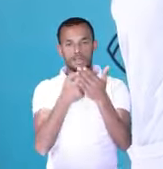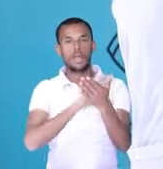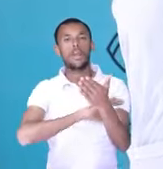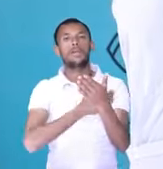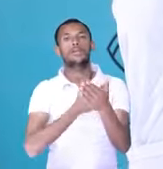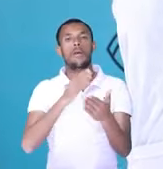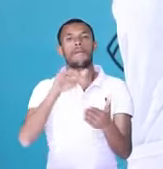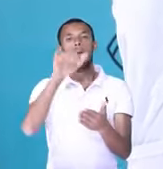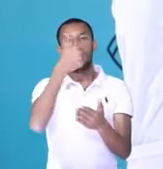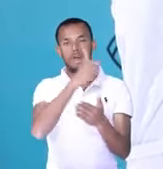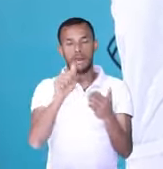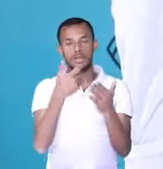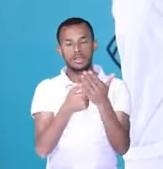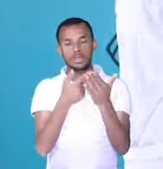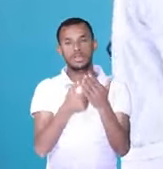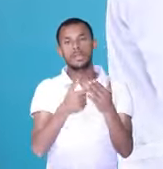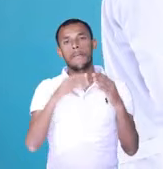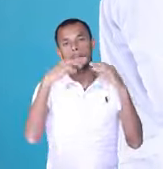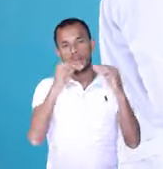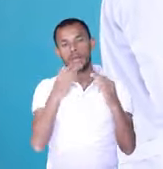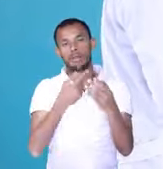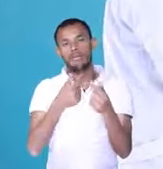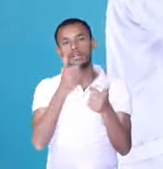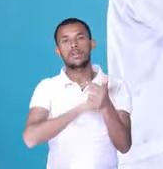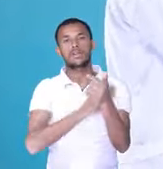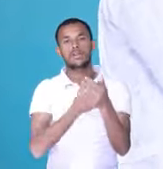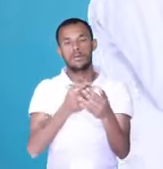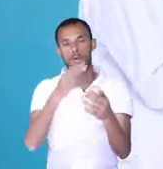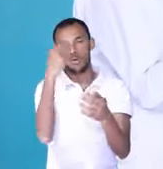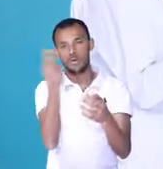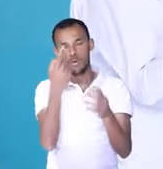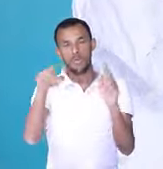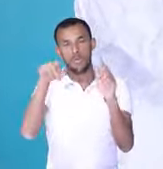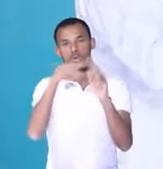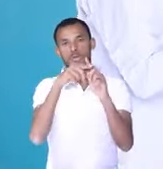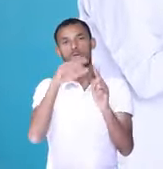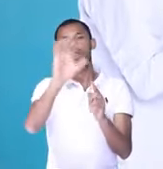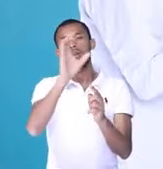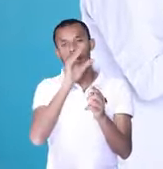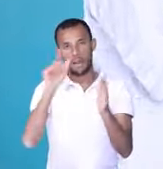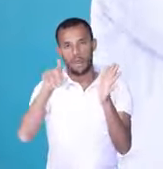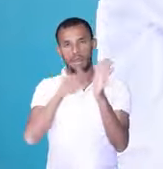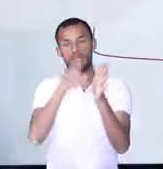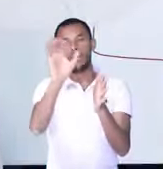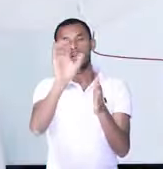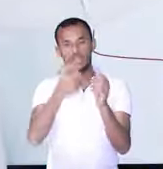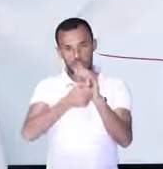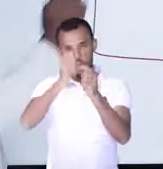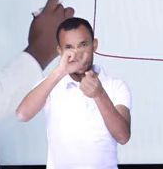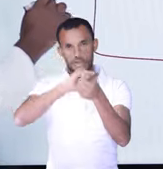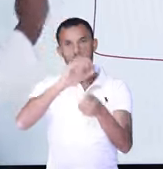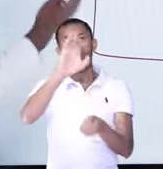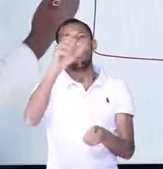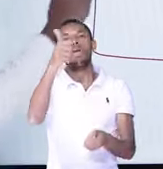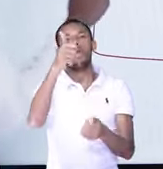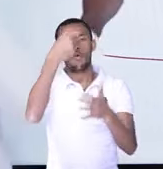energy barrier. This is known as activation energy. By using so positive catalyst and negative catalyst, changes EA